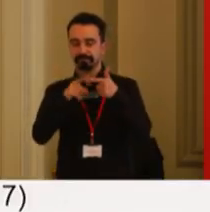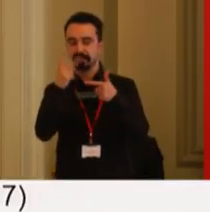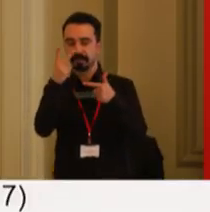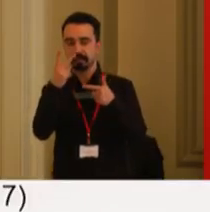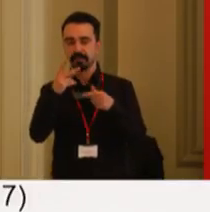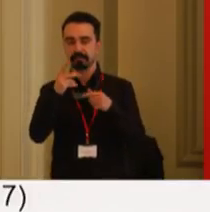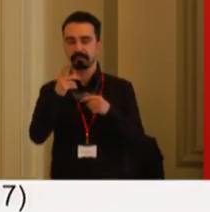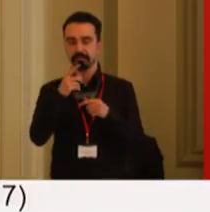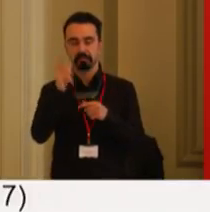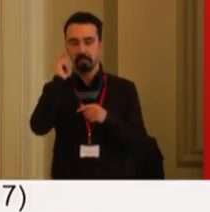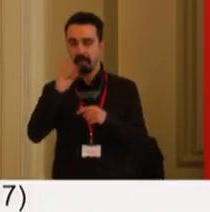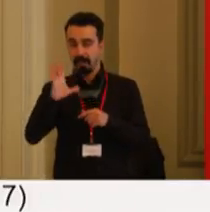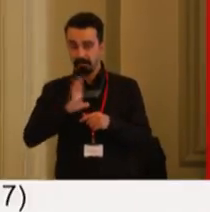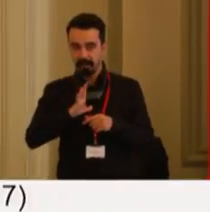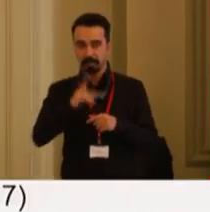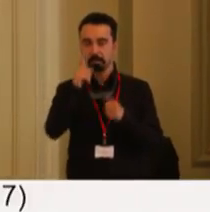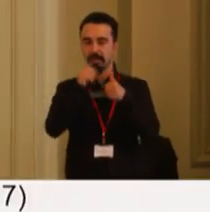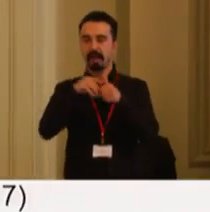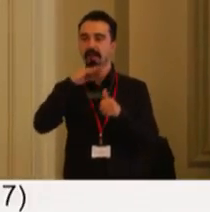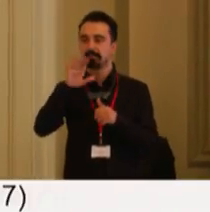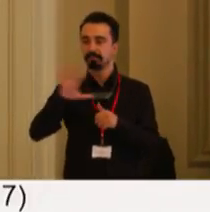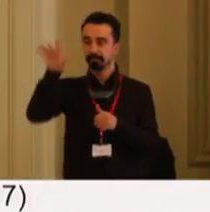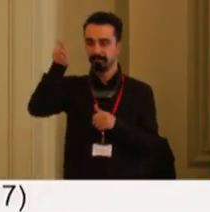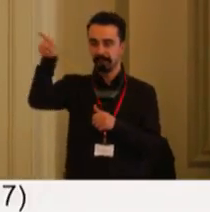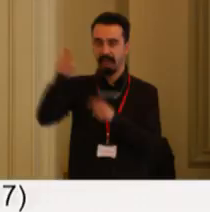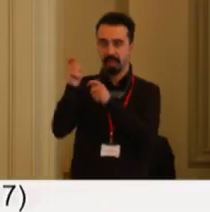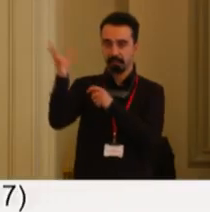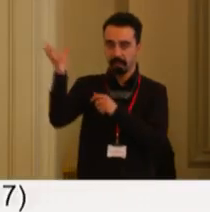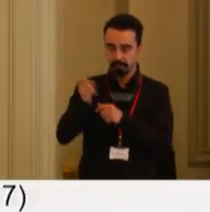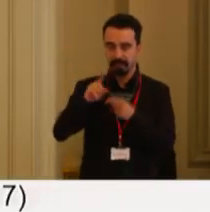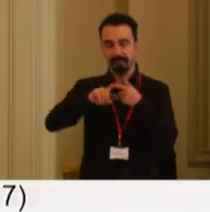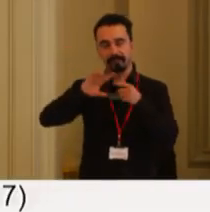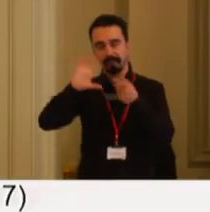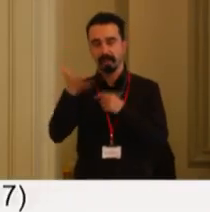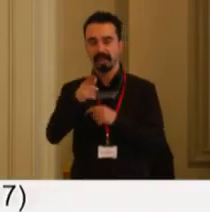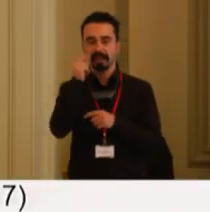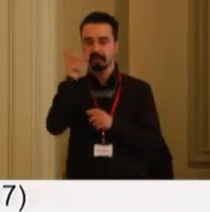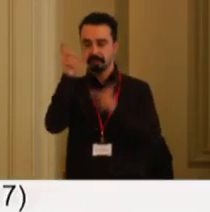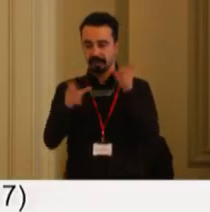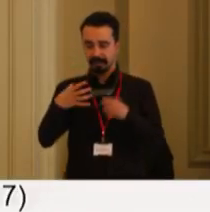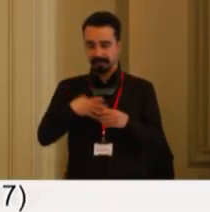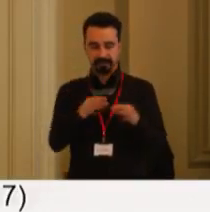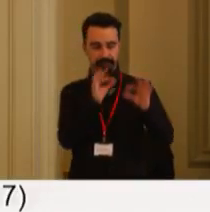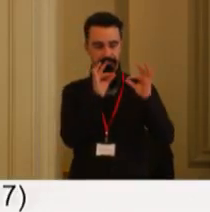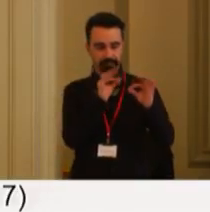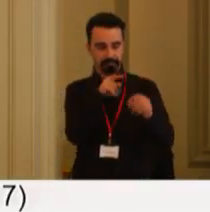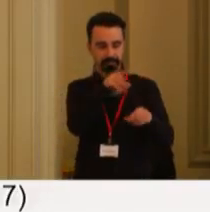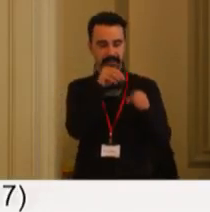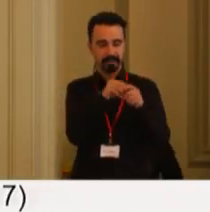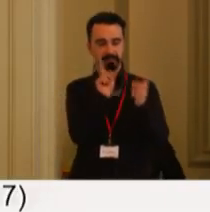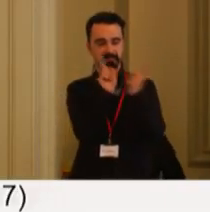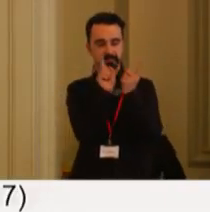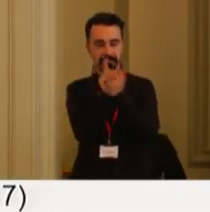in Turkey. That being the case, there are two different precautions. One is to get education abroad, and number two